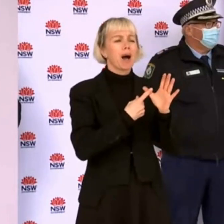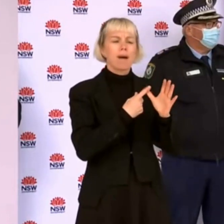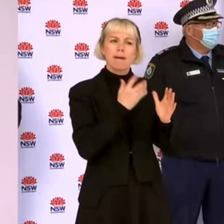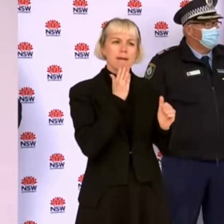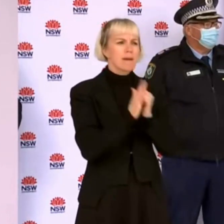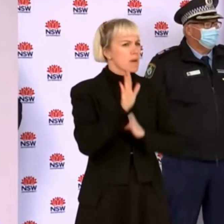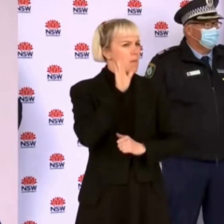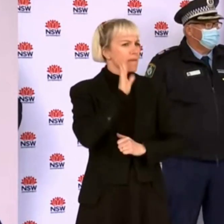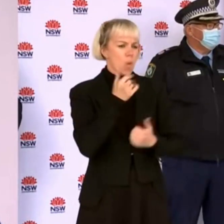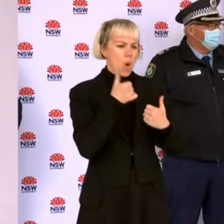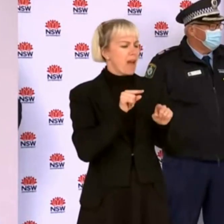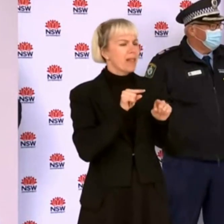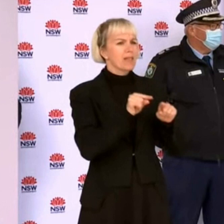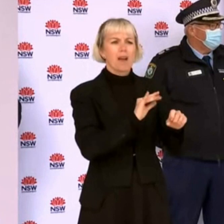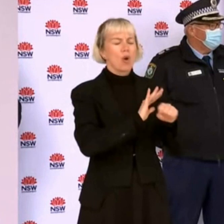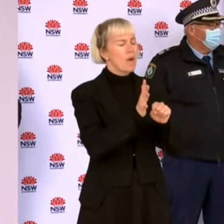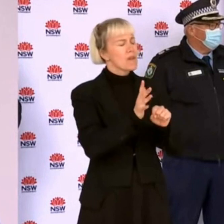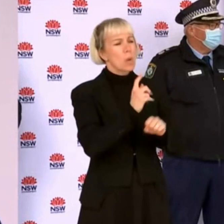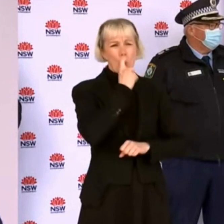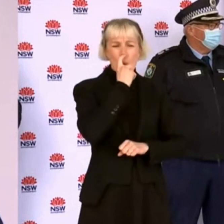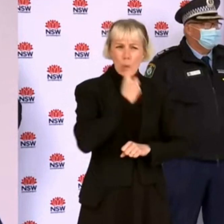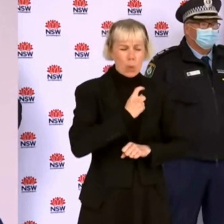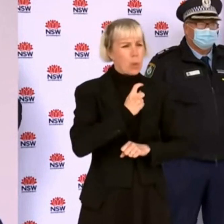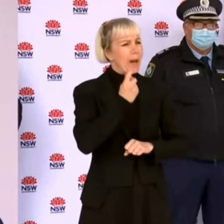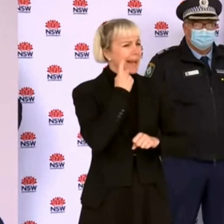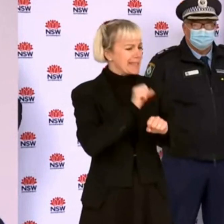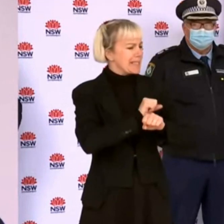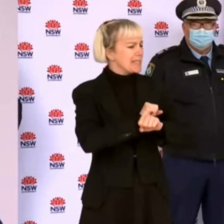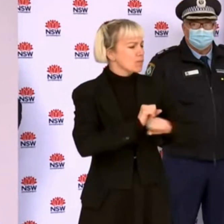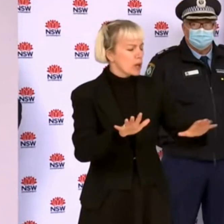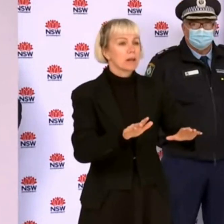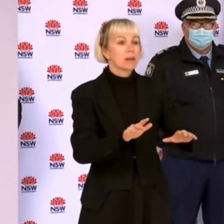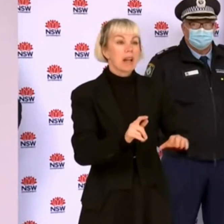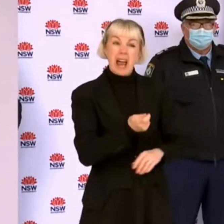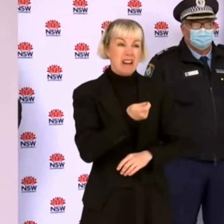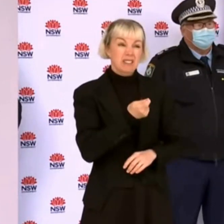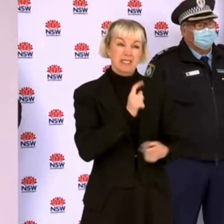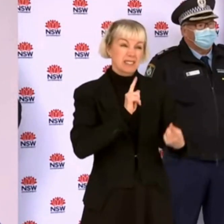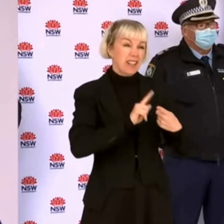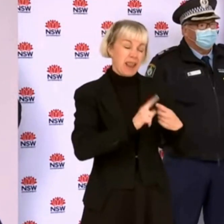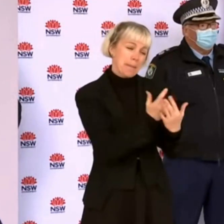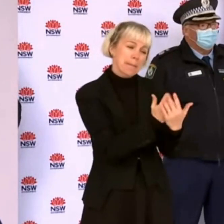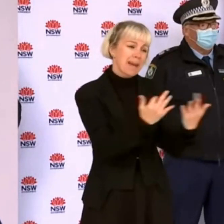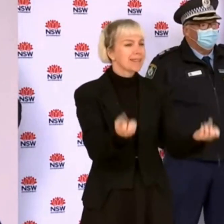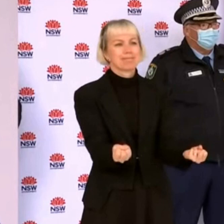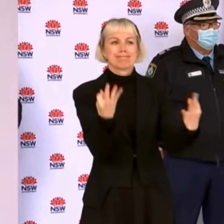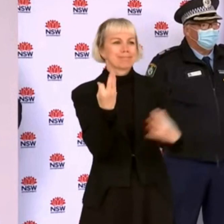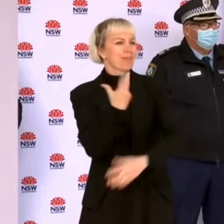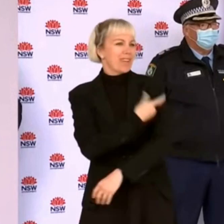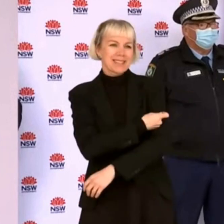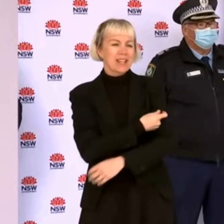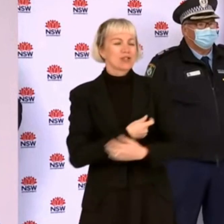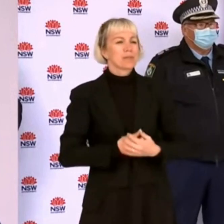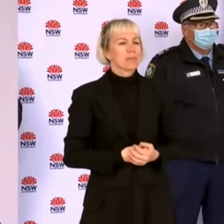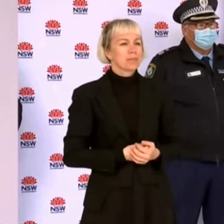before, and we only have about 9% of our population vaccinated. So we have to be very mindful of that, and our ability